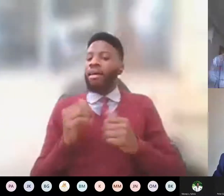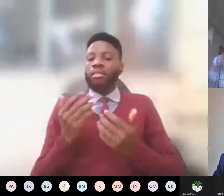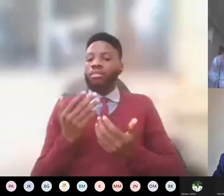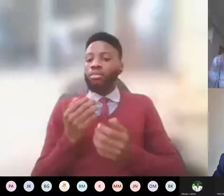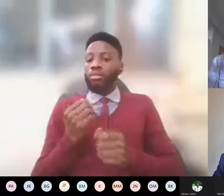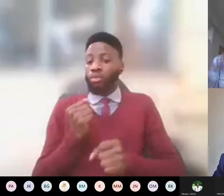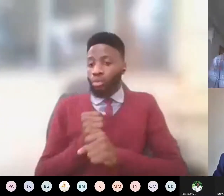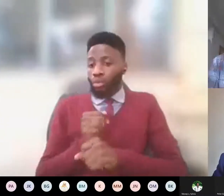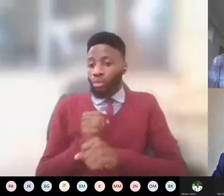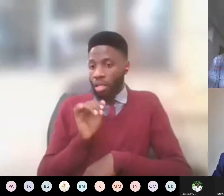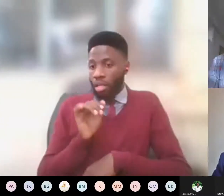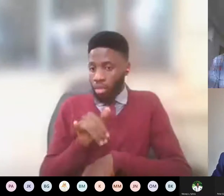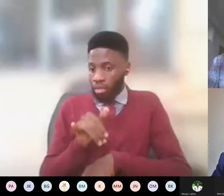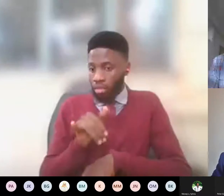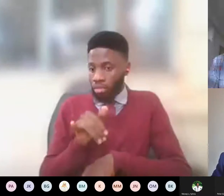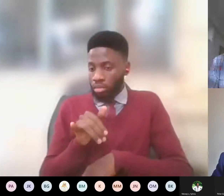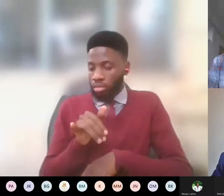So